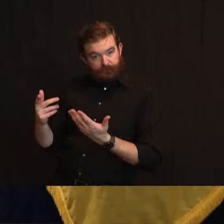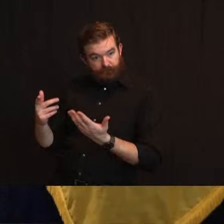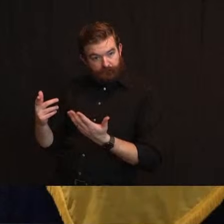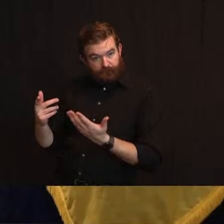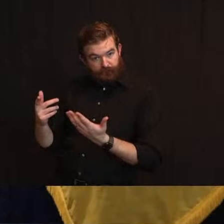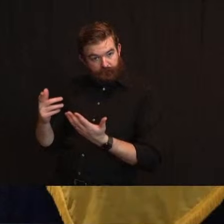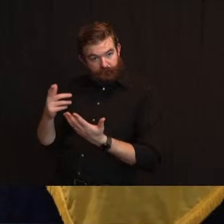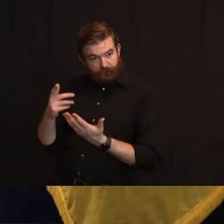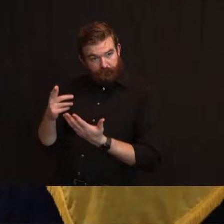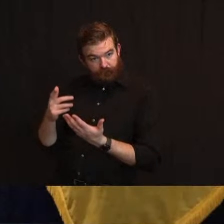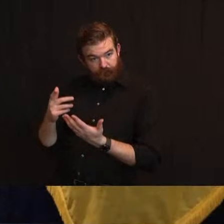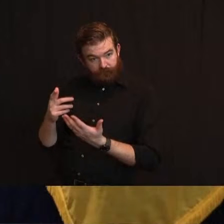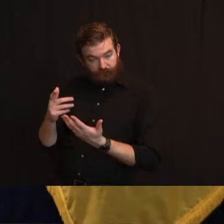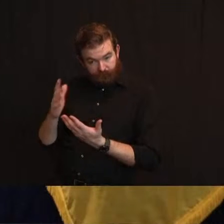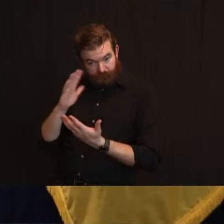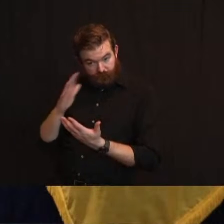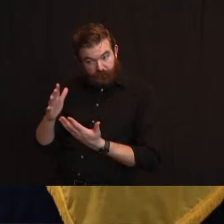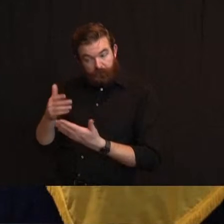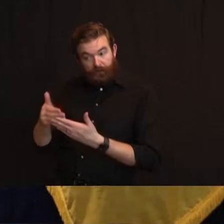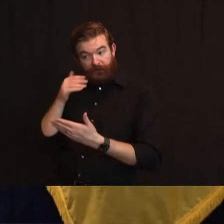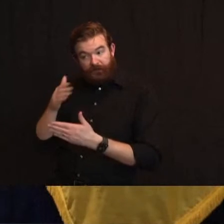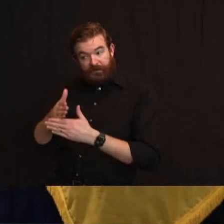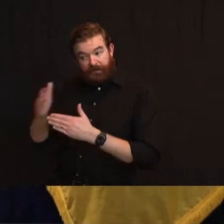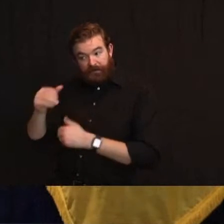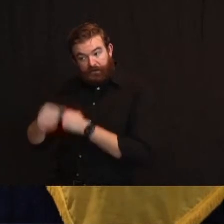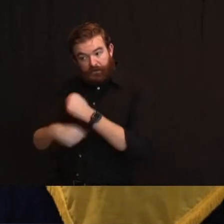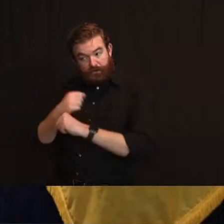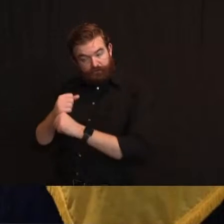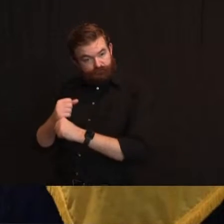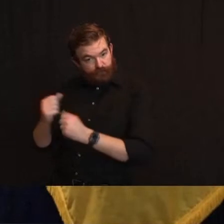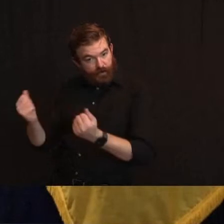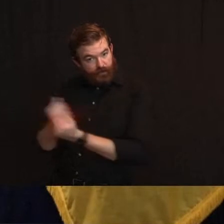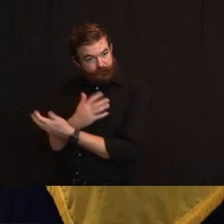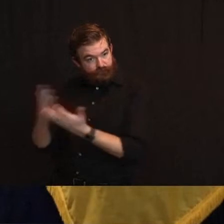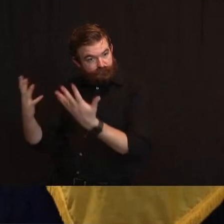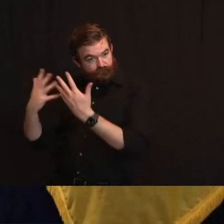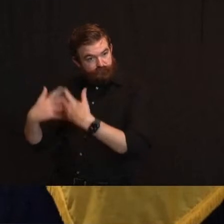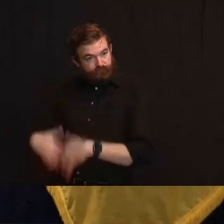And that's it. Thank you. That's it. My God.